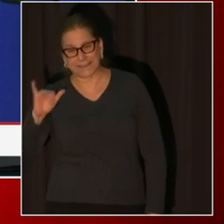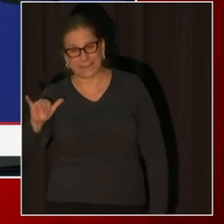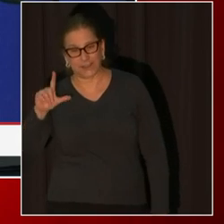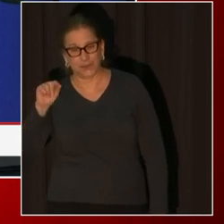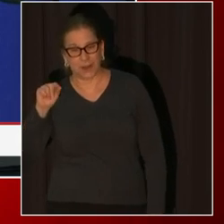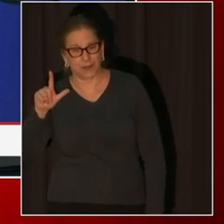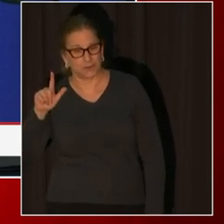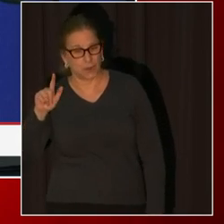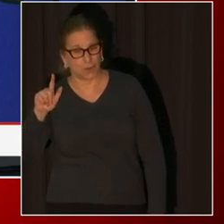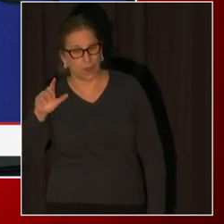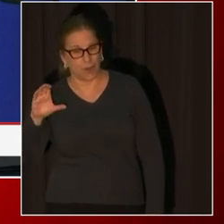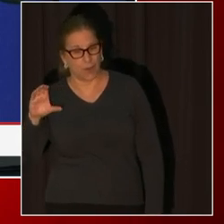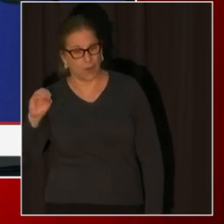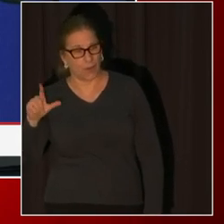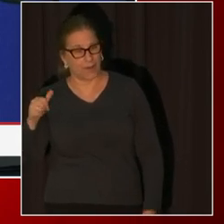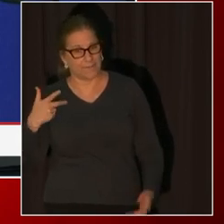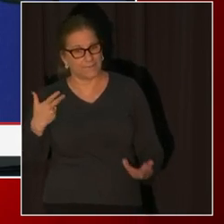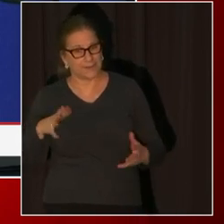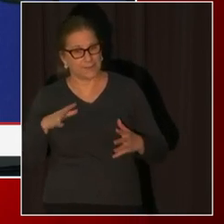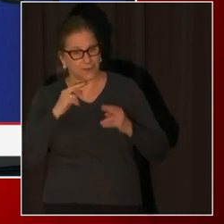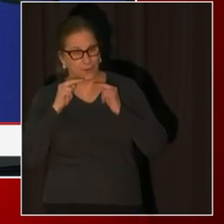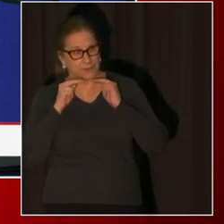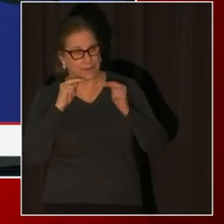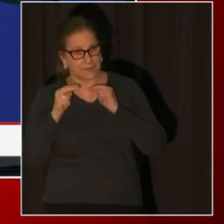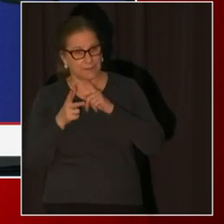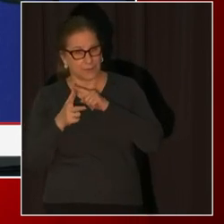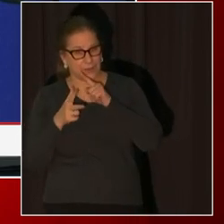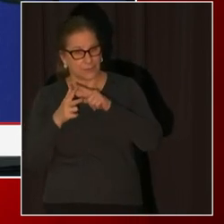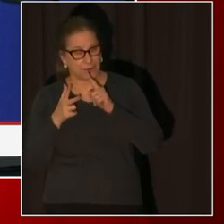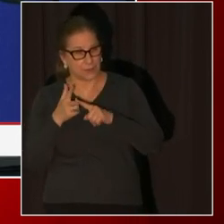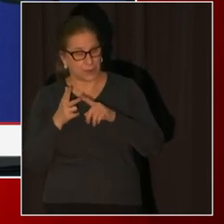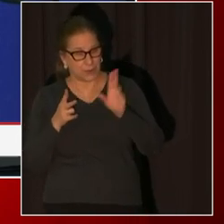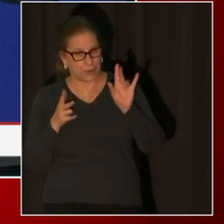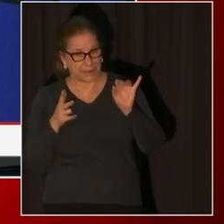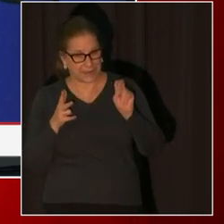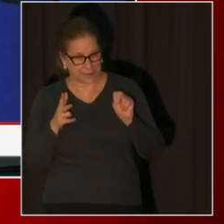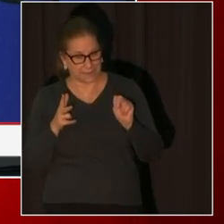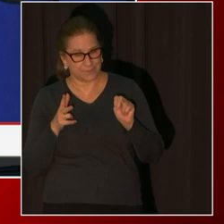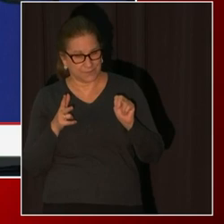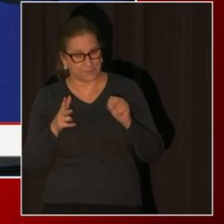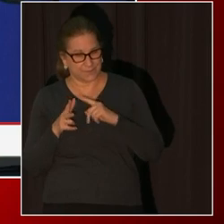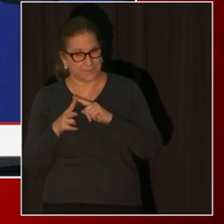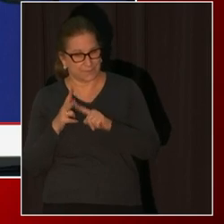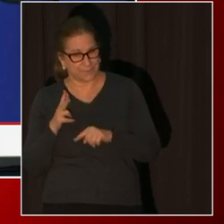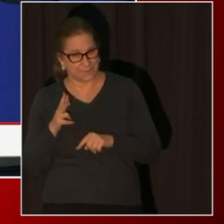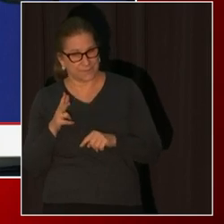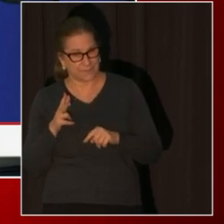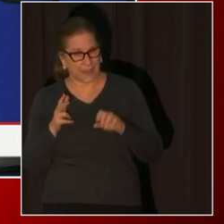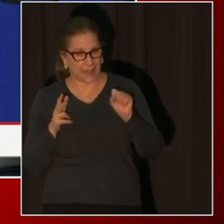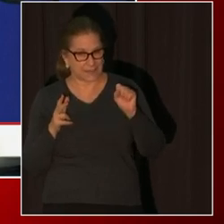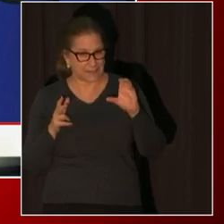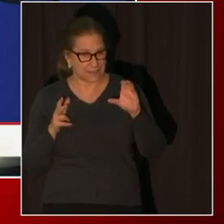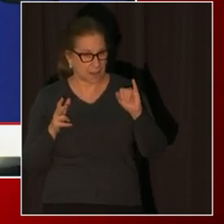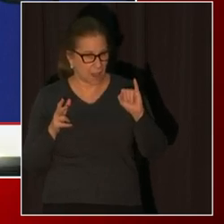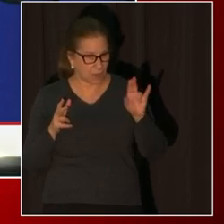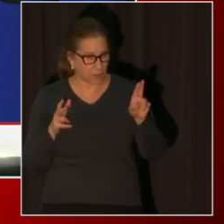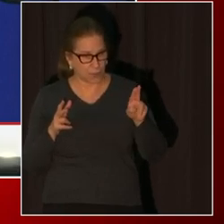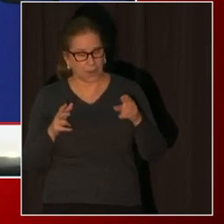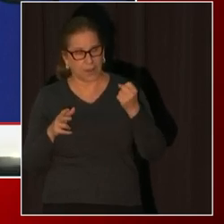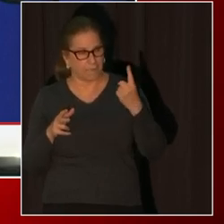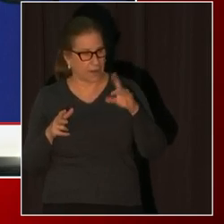negotiated are in 3 unions: Compensation 1 and 2, SCIU 1199E,